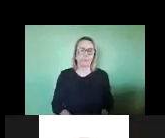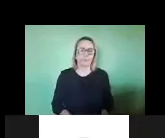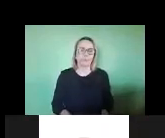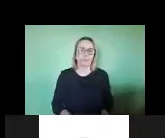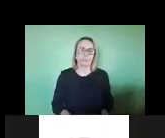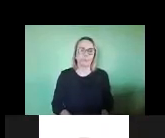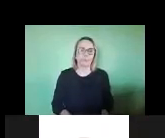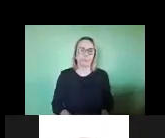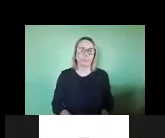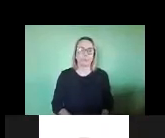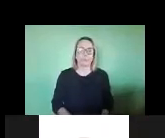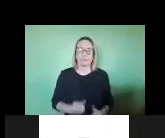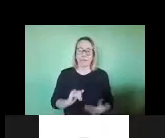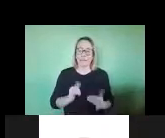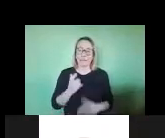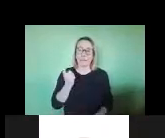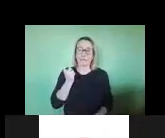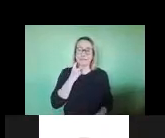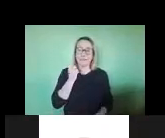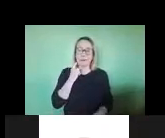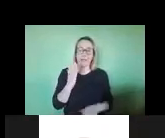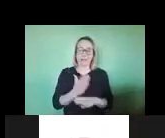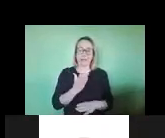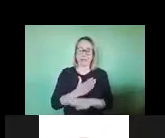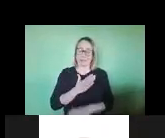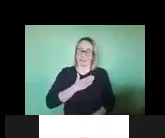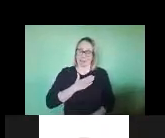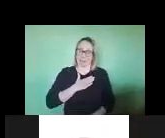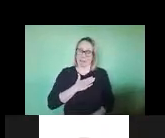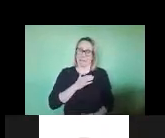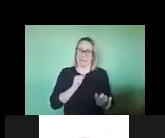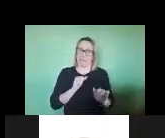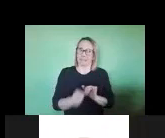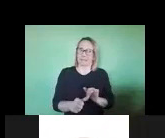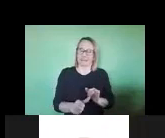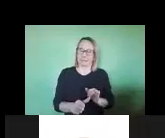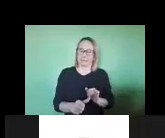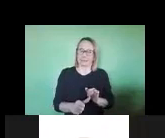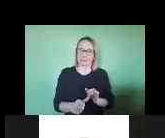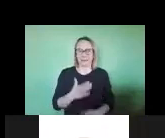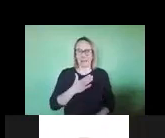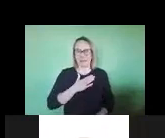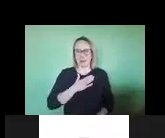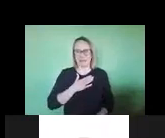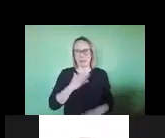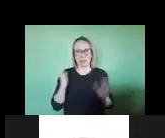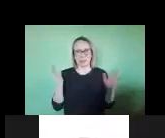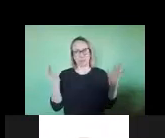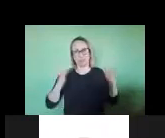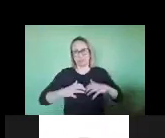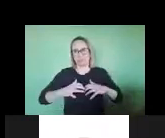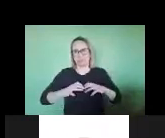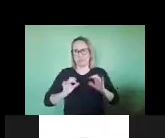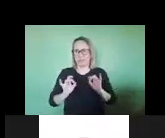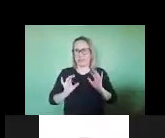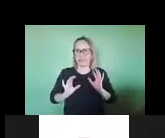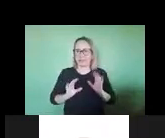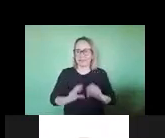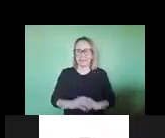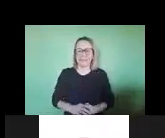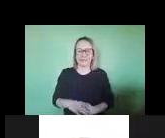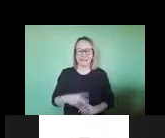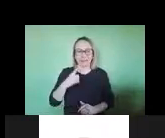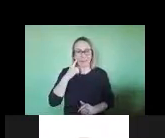often the simple activities that people responded best to. People enjoy just coming together. I think two of the